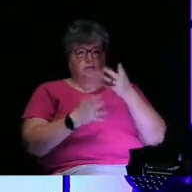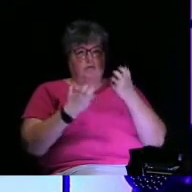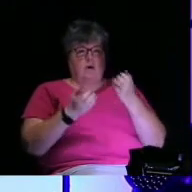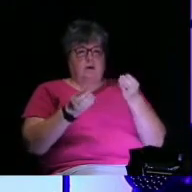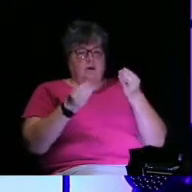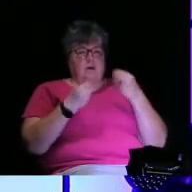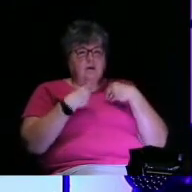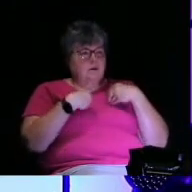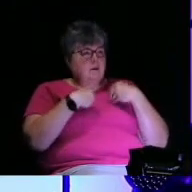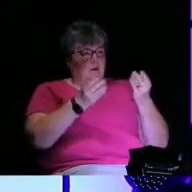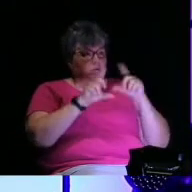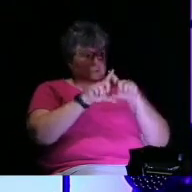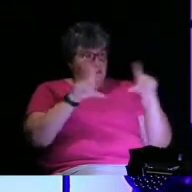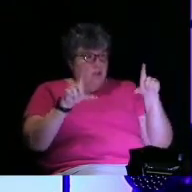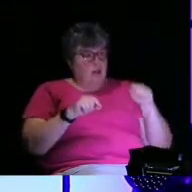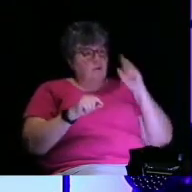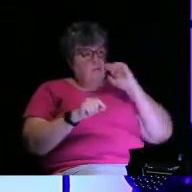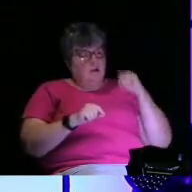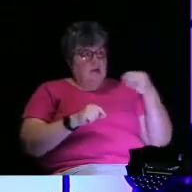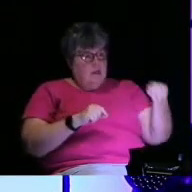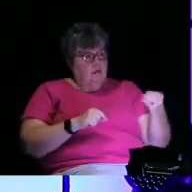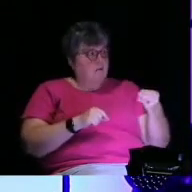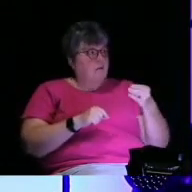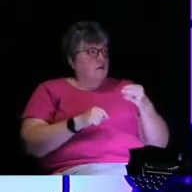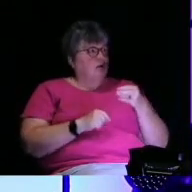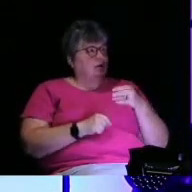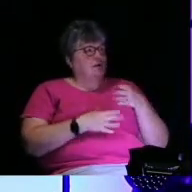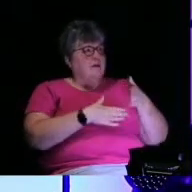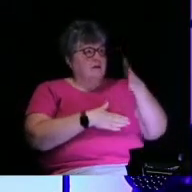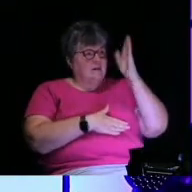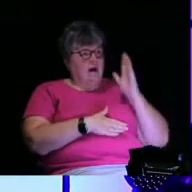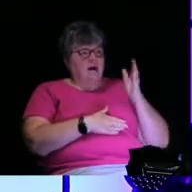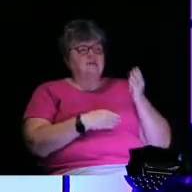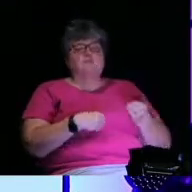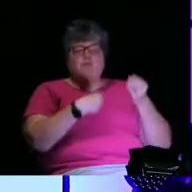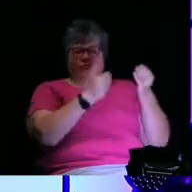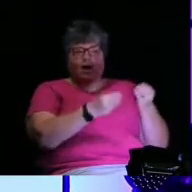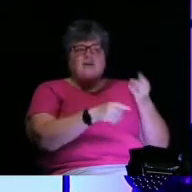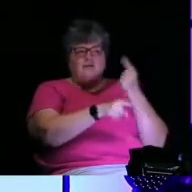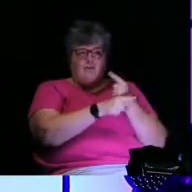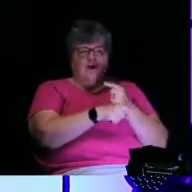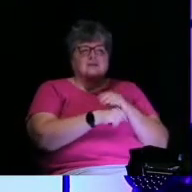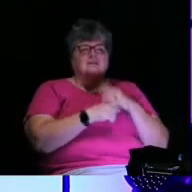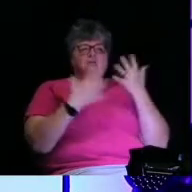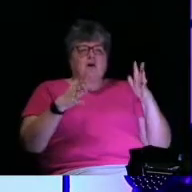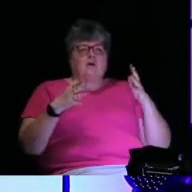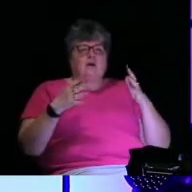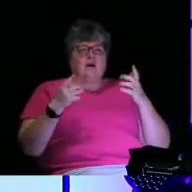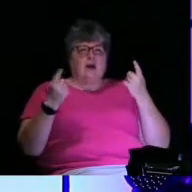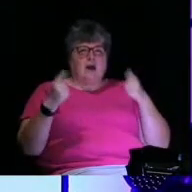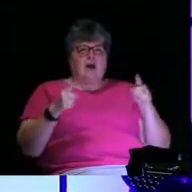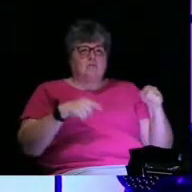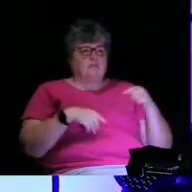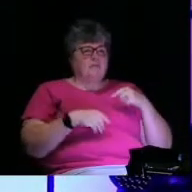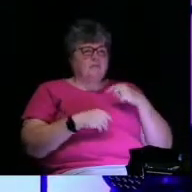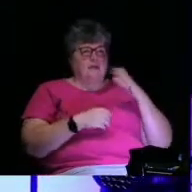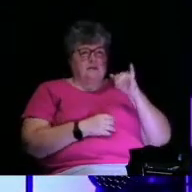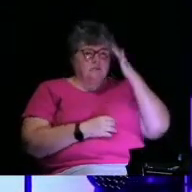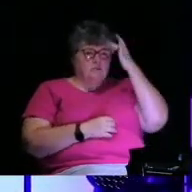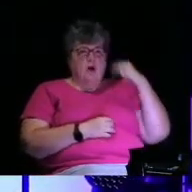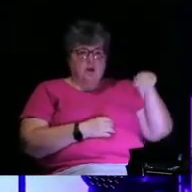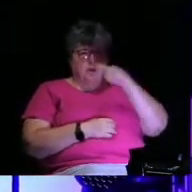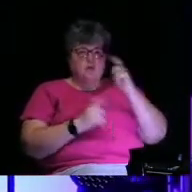his salary, we will take care of it right away. But we're praying. God's providing it, right? Doug, God's providing it. We already know it. It's already happening. But listen, this is why you give. You